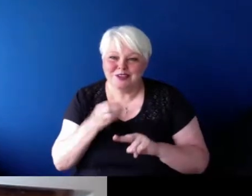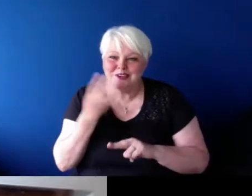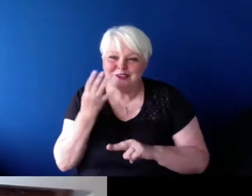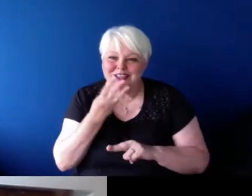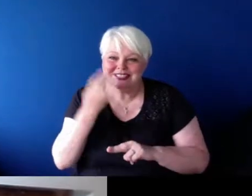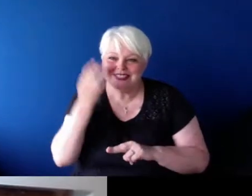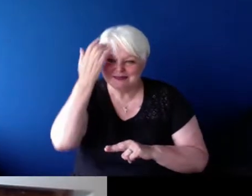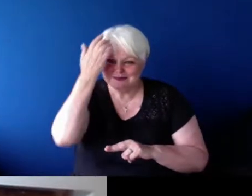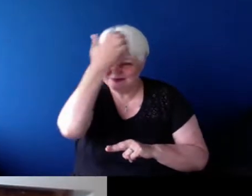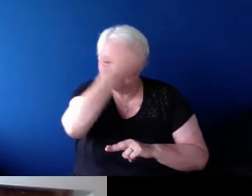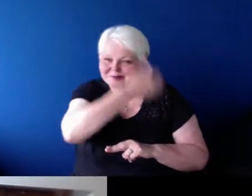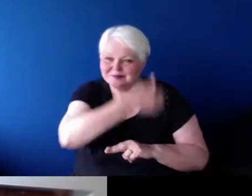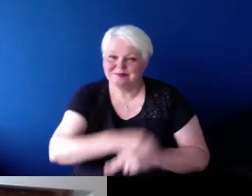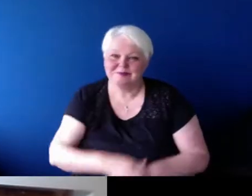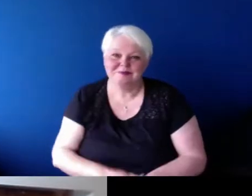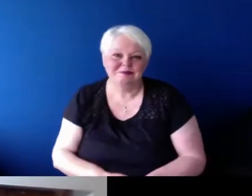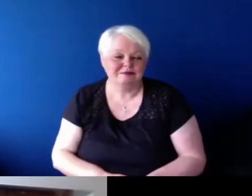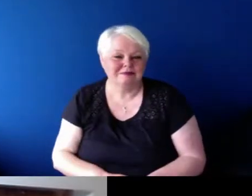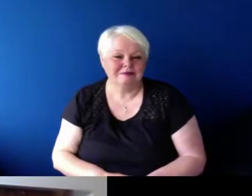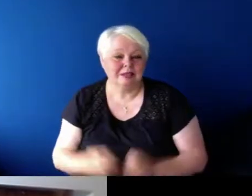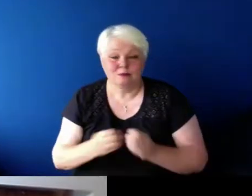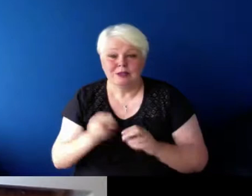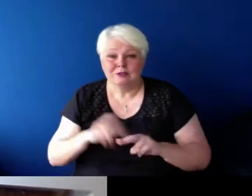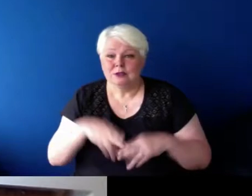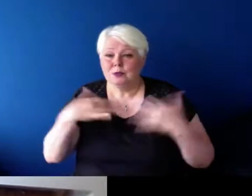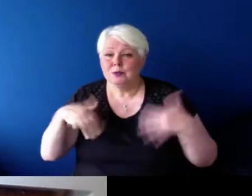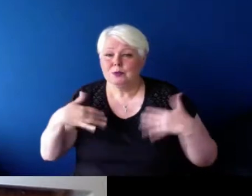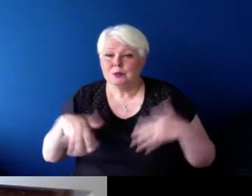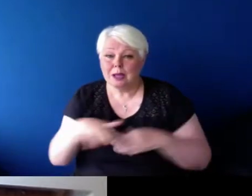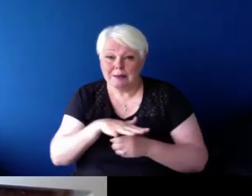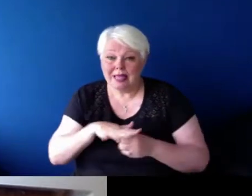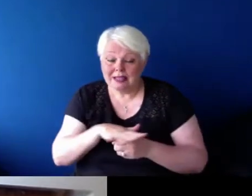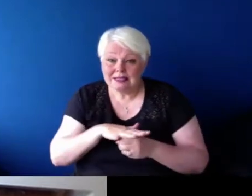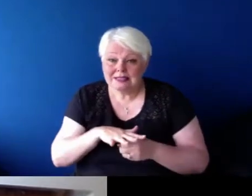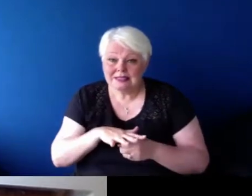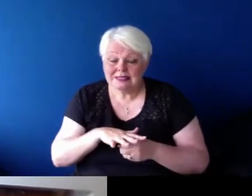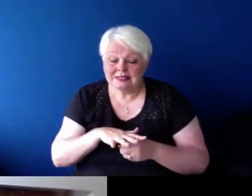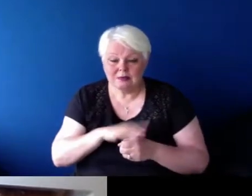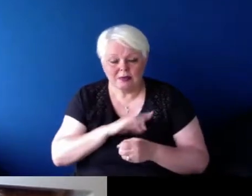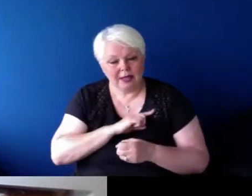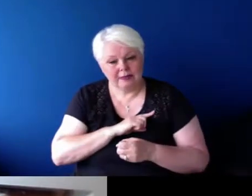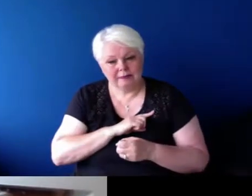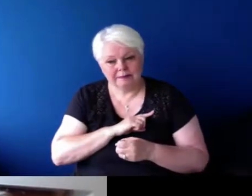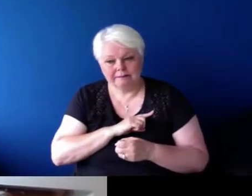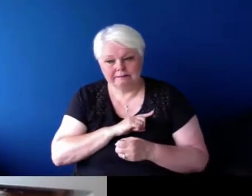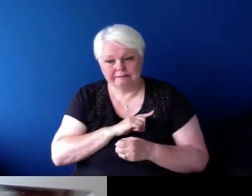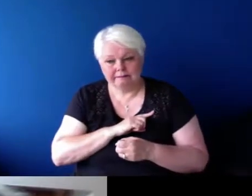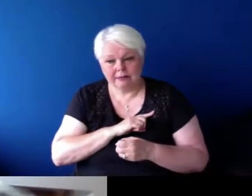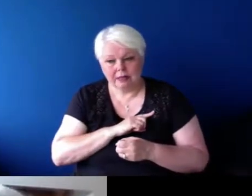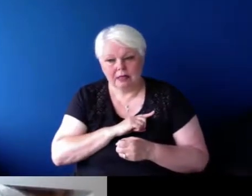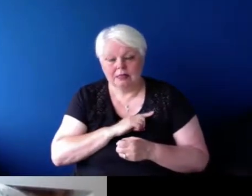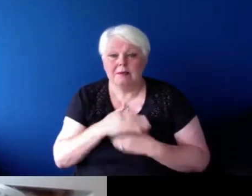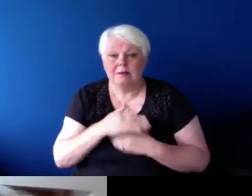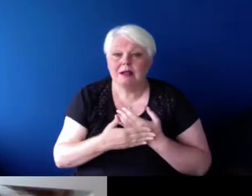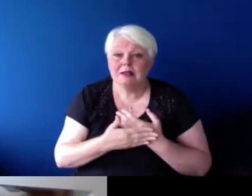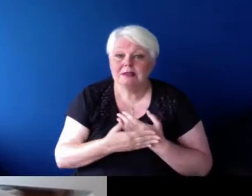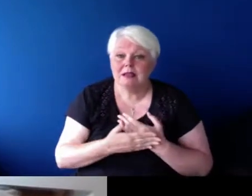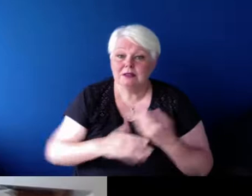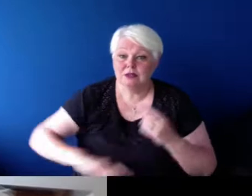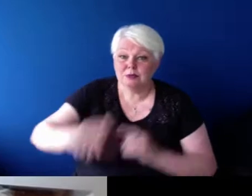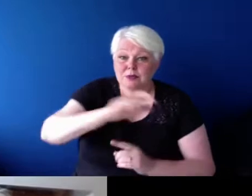I mean, Bradford is an amazing place in that it's Obviously, the Pakistani community were invited